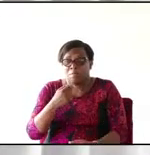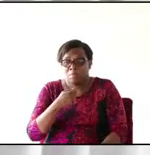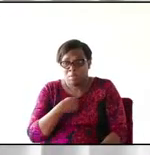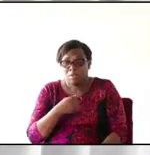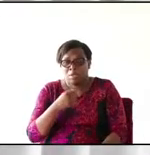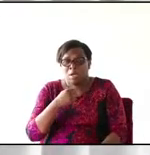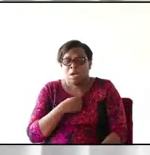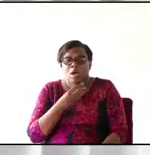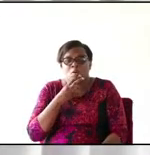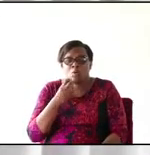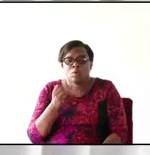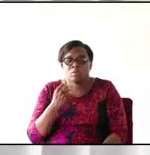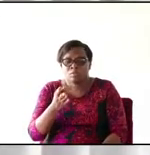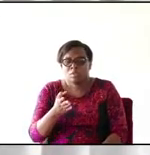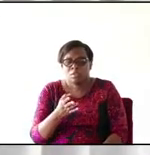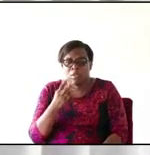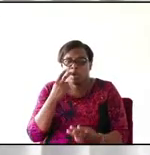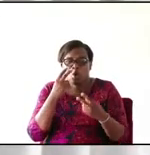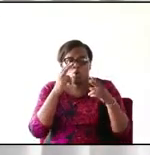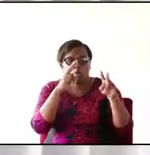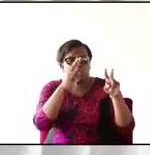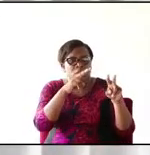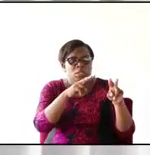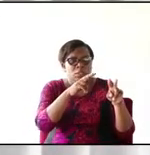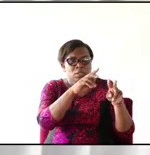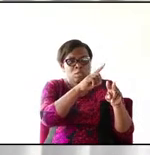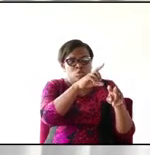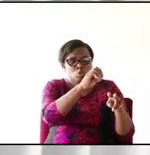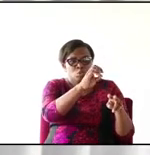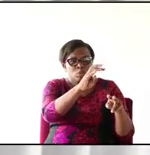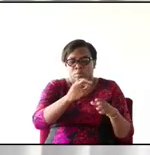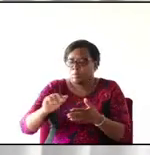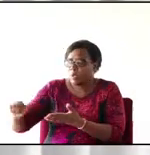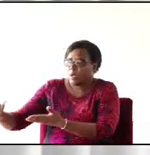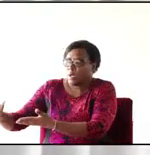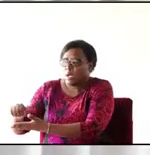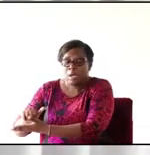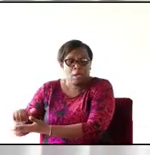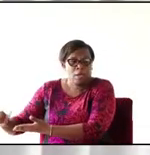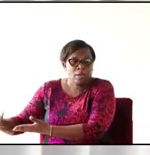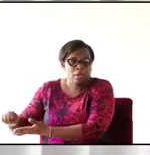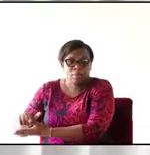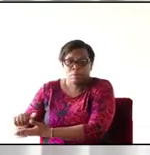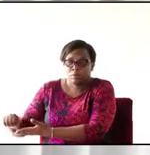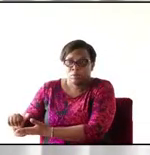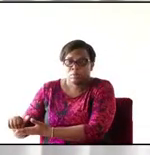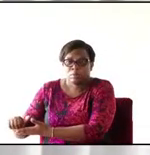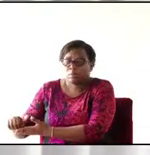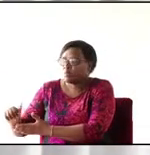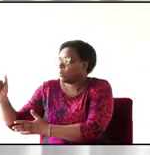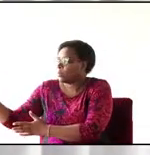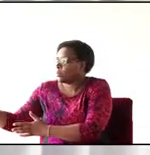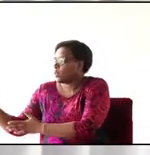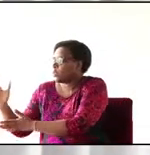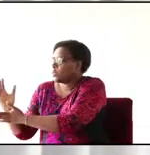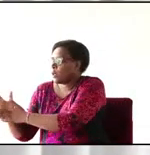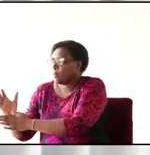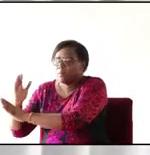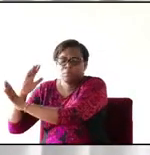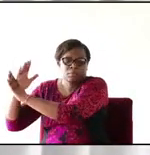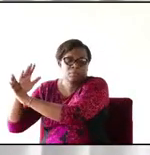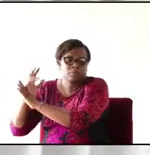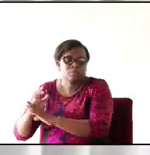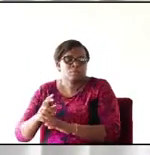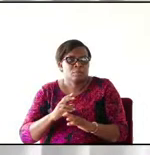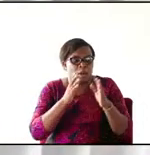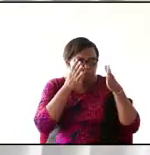I was there watching the Bible study and ironing, and that one hit me. I had to put the iron down. You see, we have to